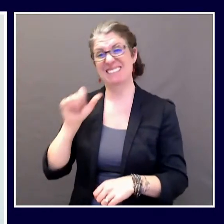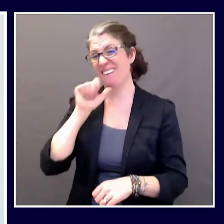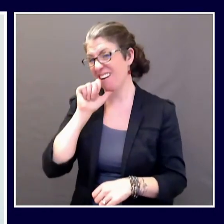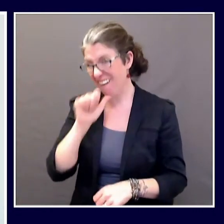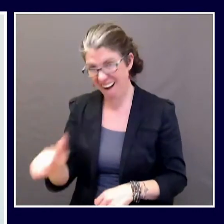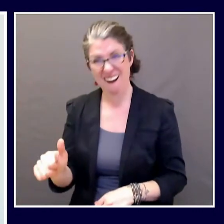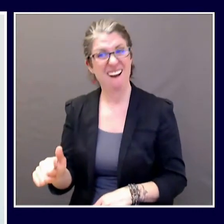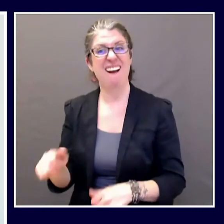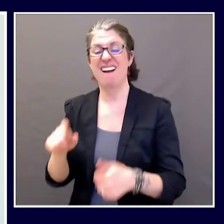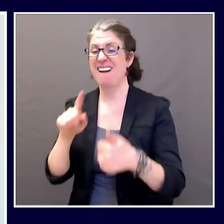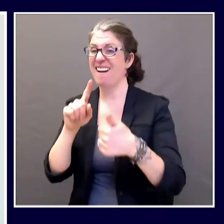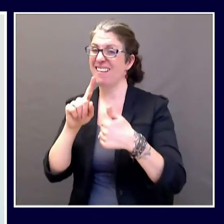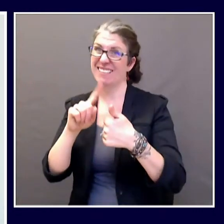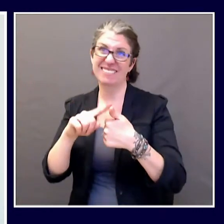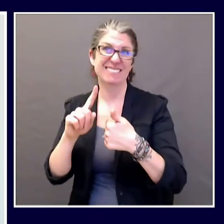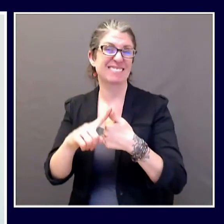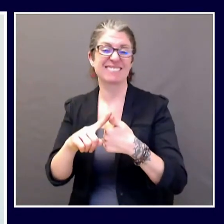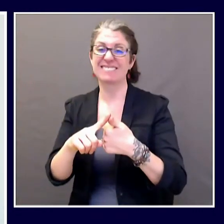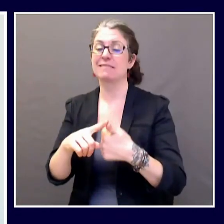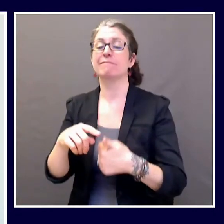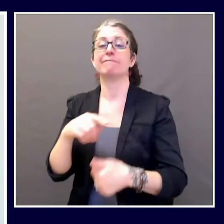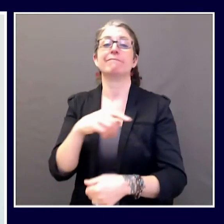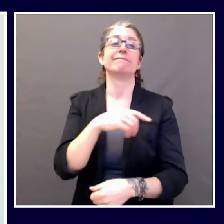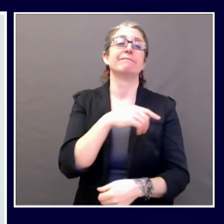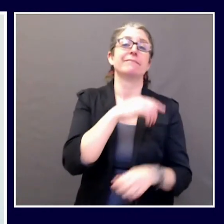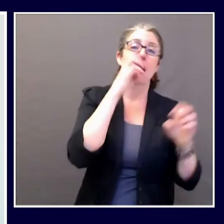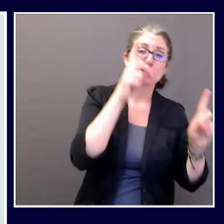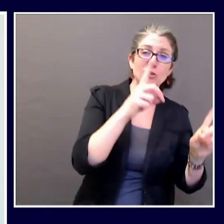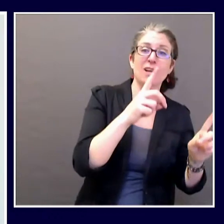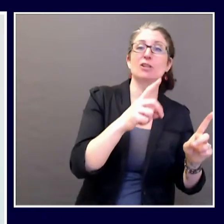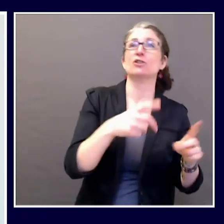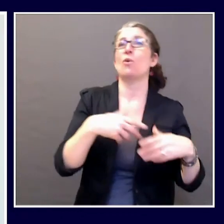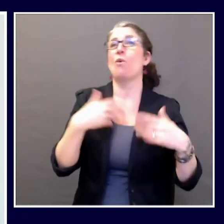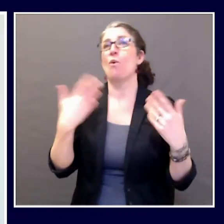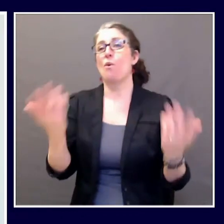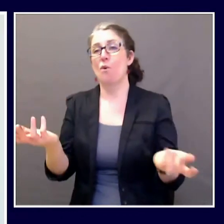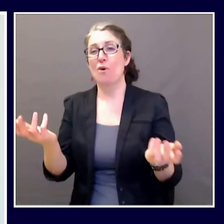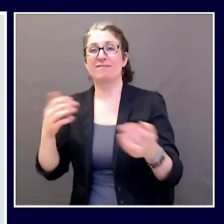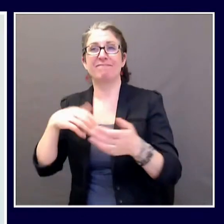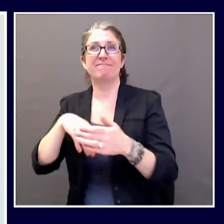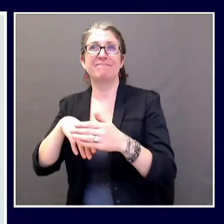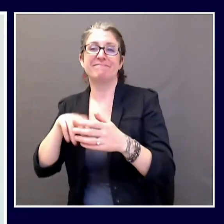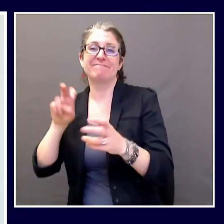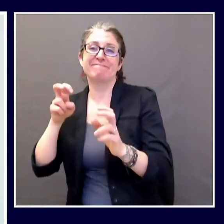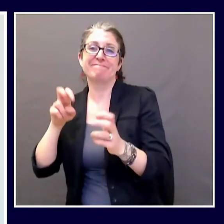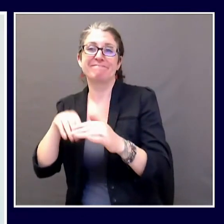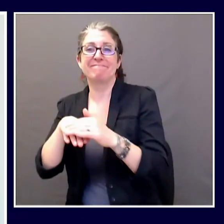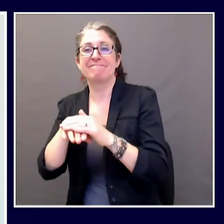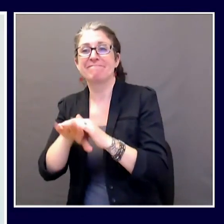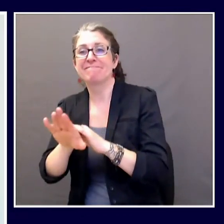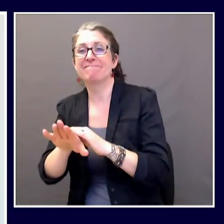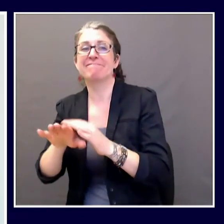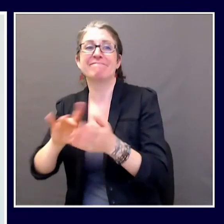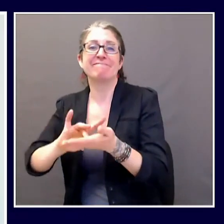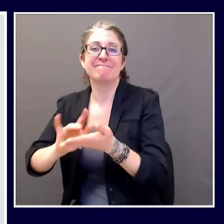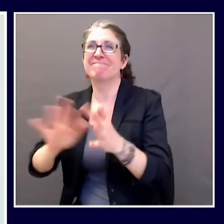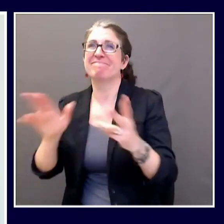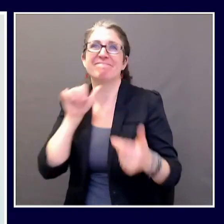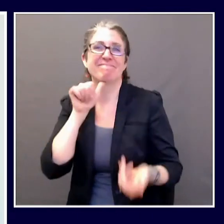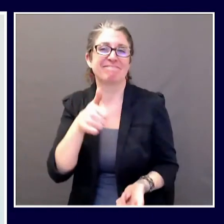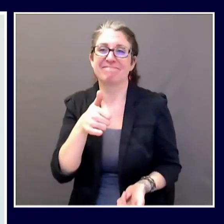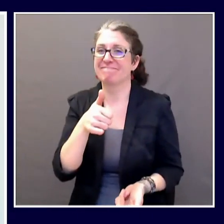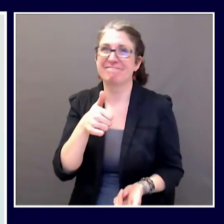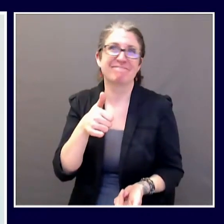care of children while their parents are at work or at school or in other different circumstances. Our child protective